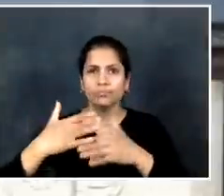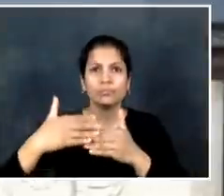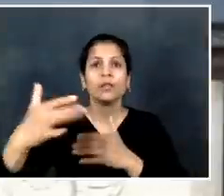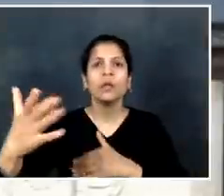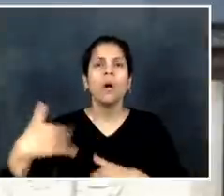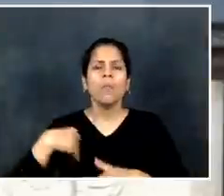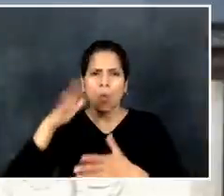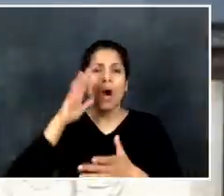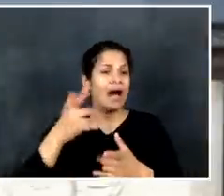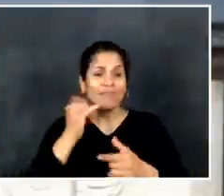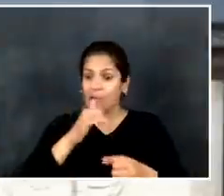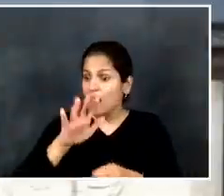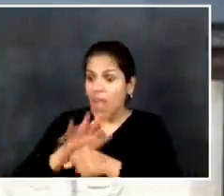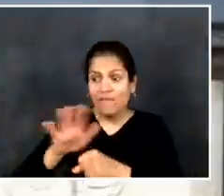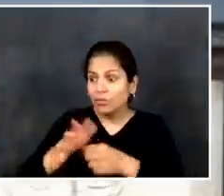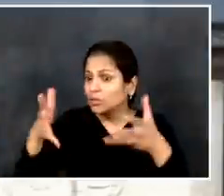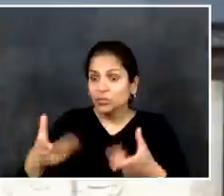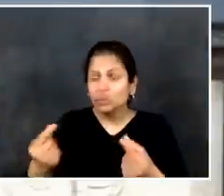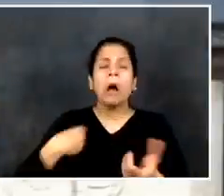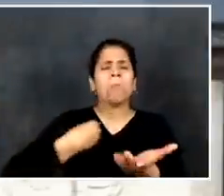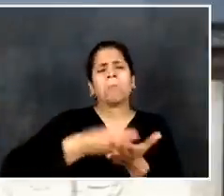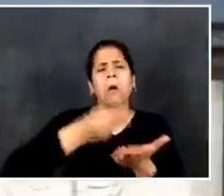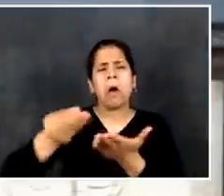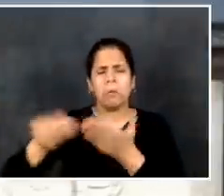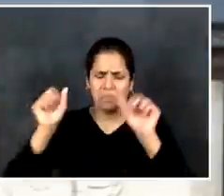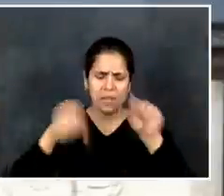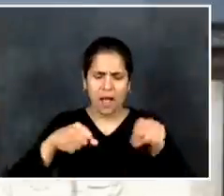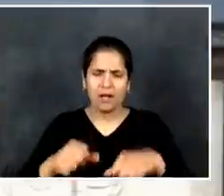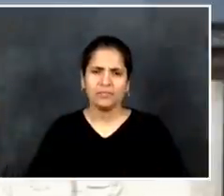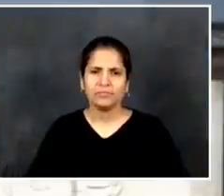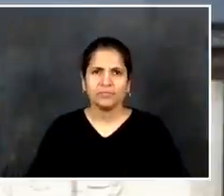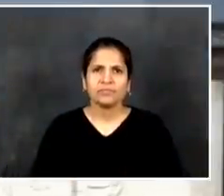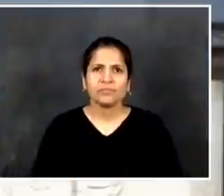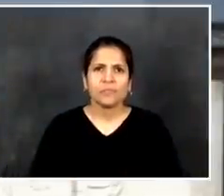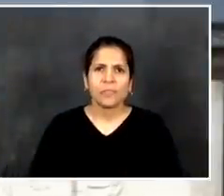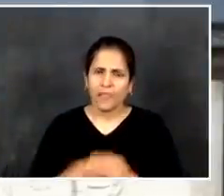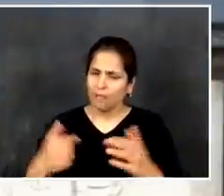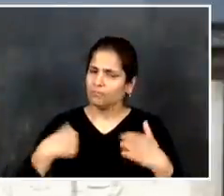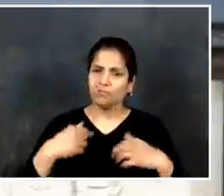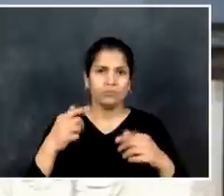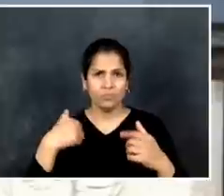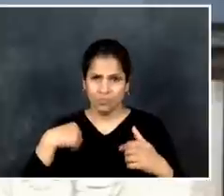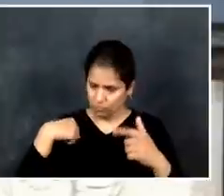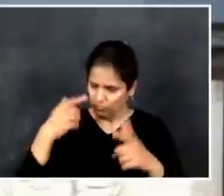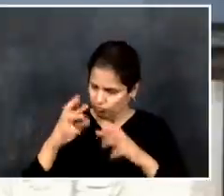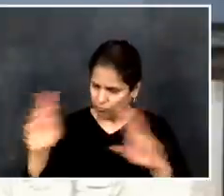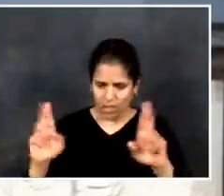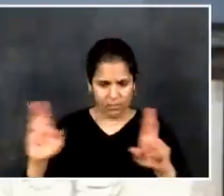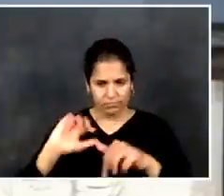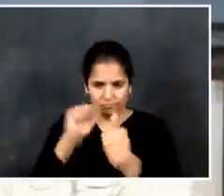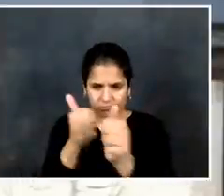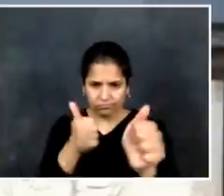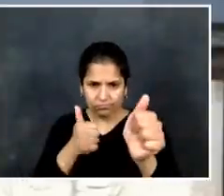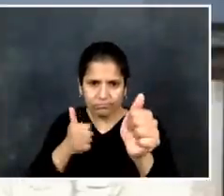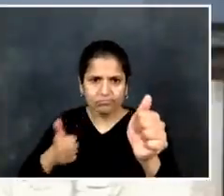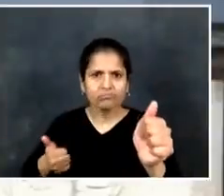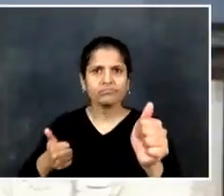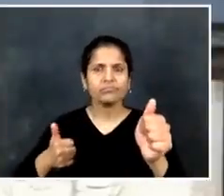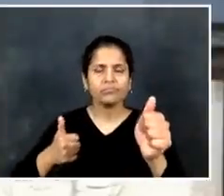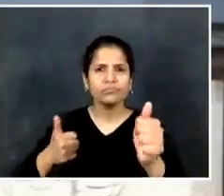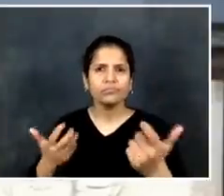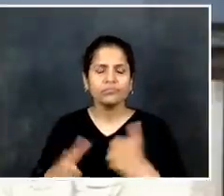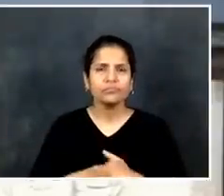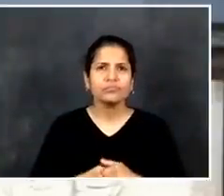hate in the future if New Yorkers faced a crisis and turned to the federal government and they said, sorry, we're all out. And then New